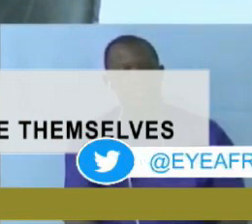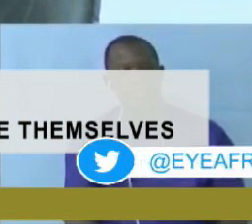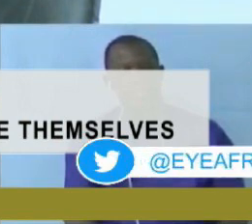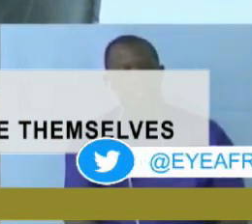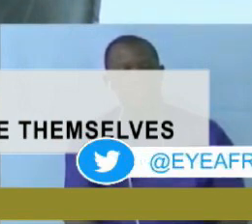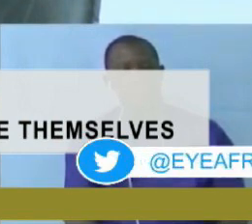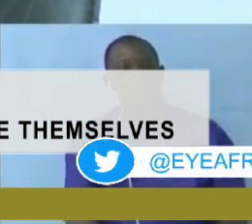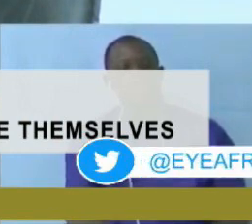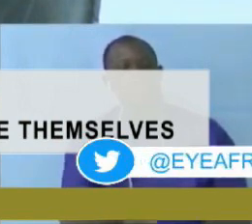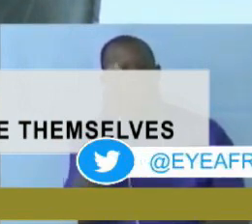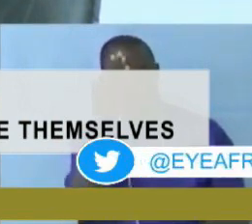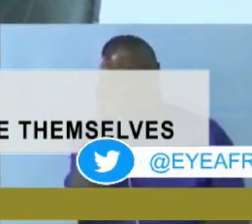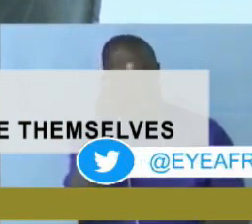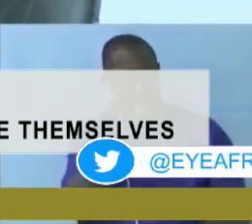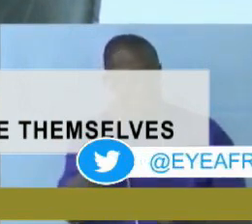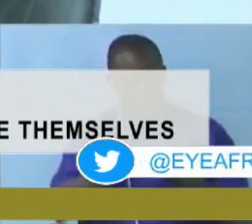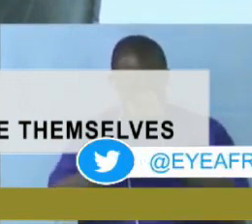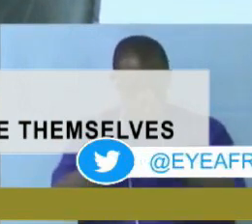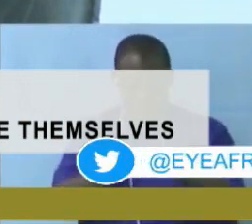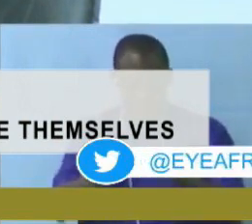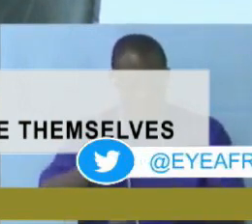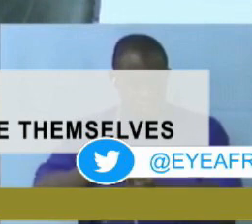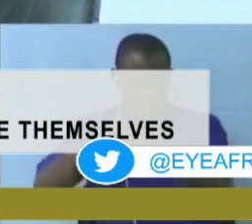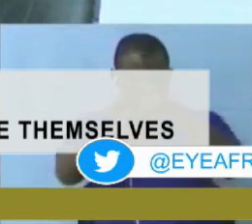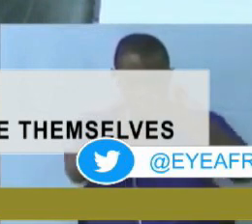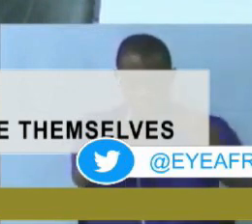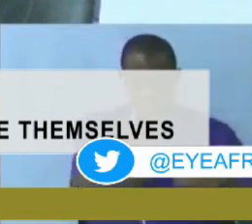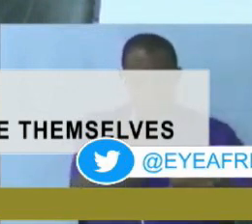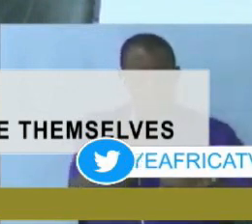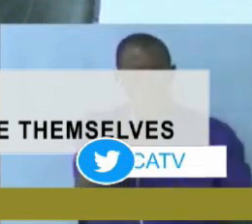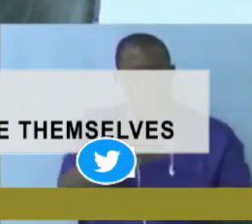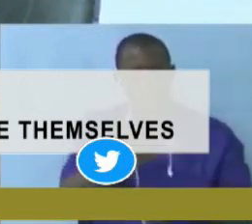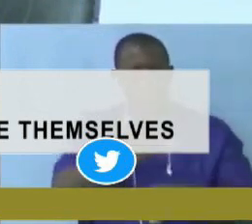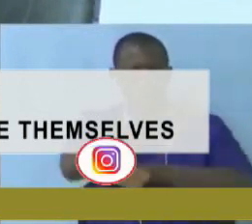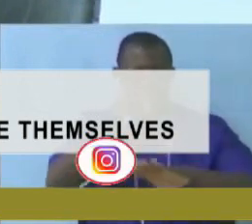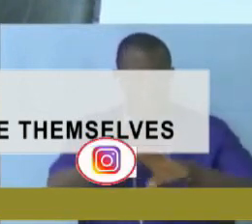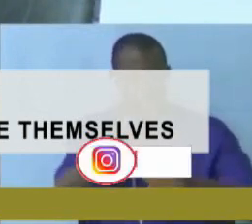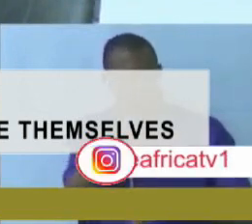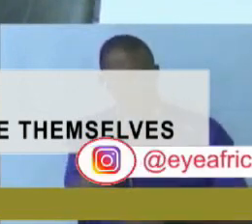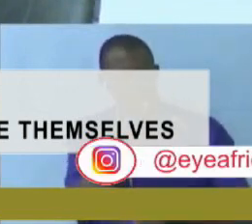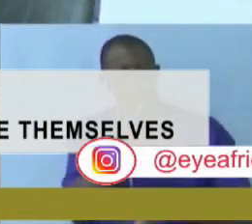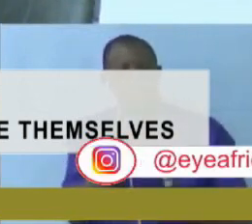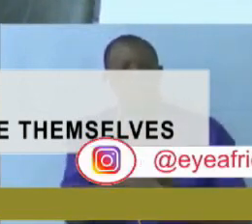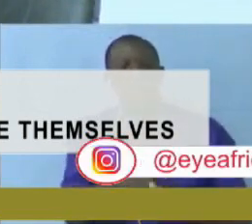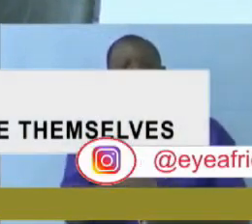in infinite. If at all they bring there a person. Well, ko hamni